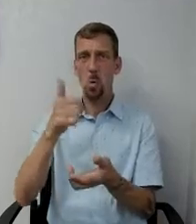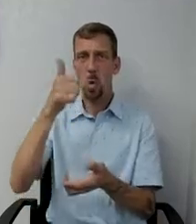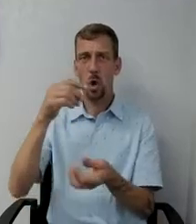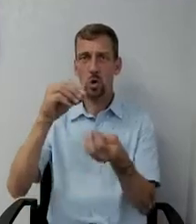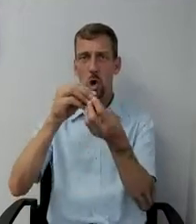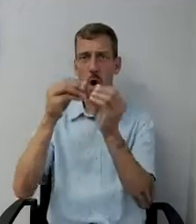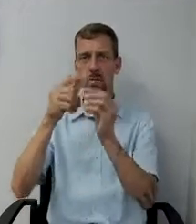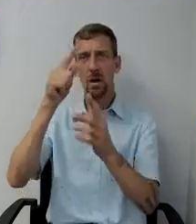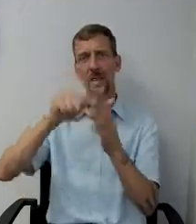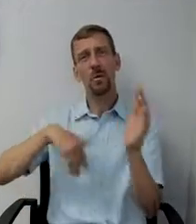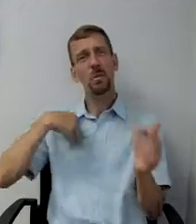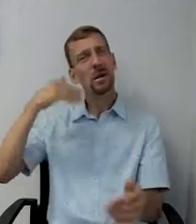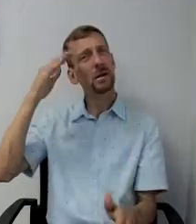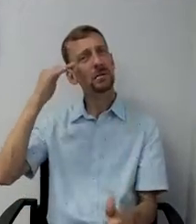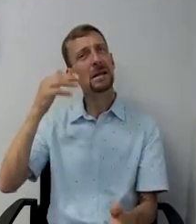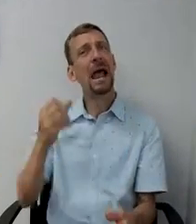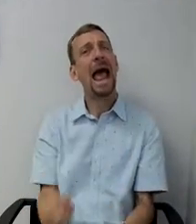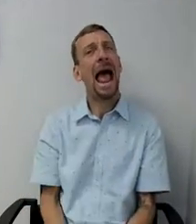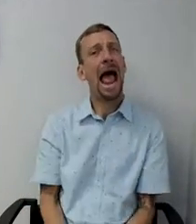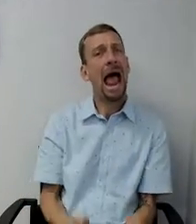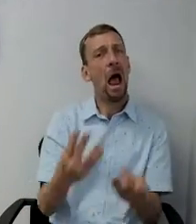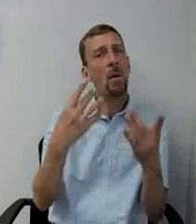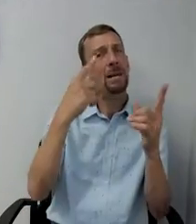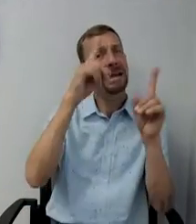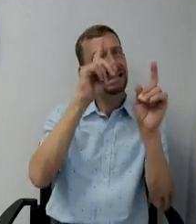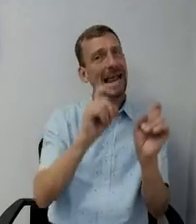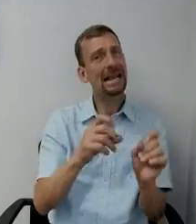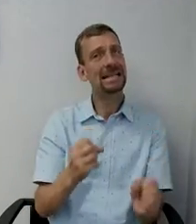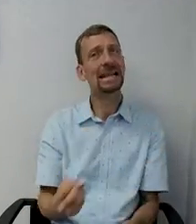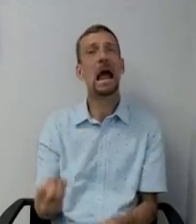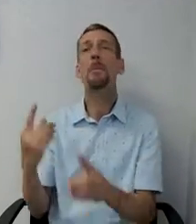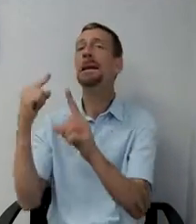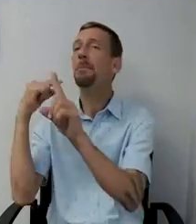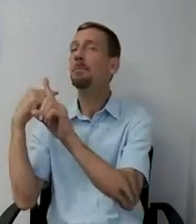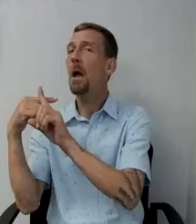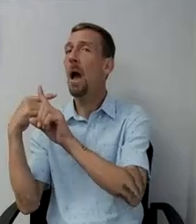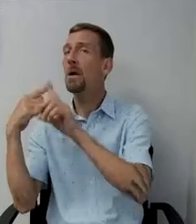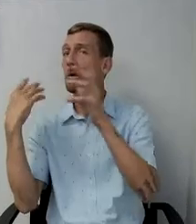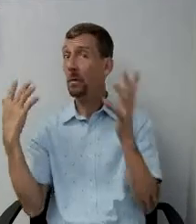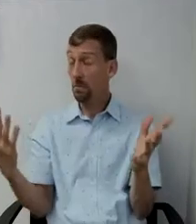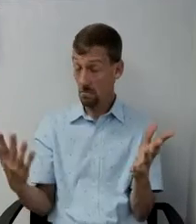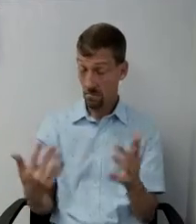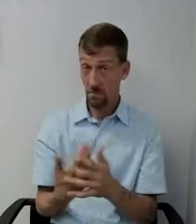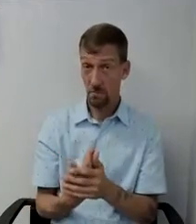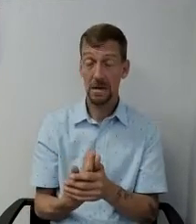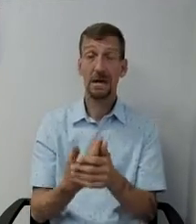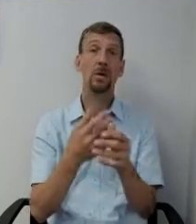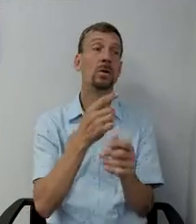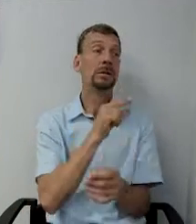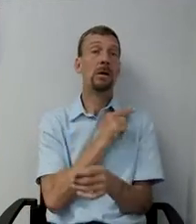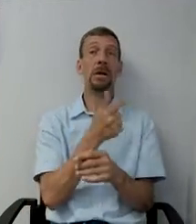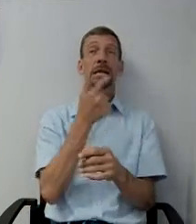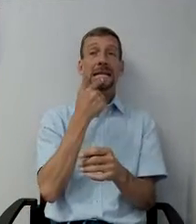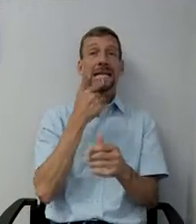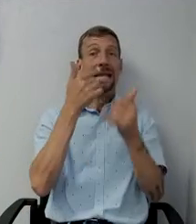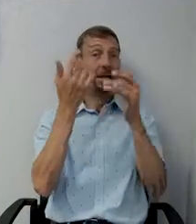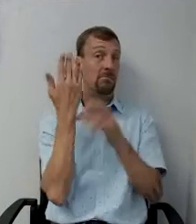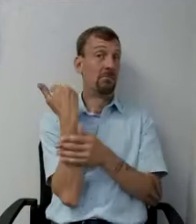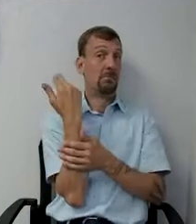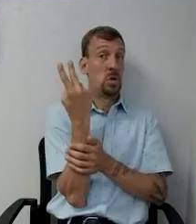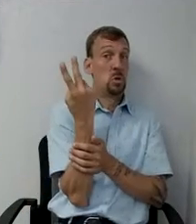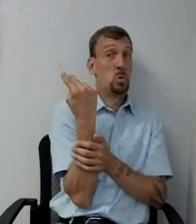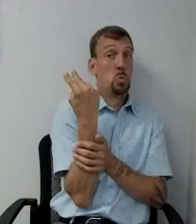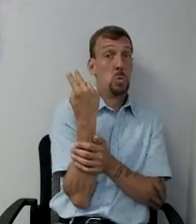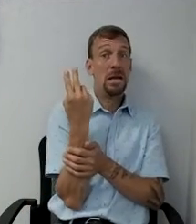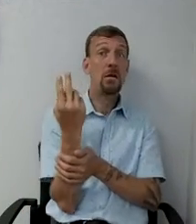we tested, and how many have tested positive? Okay, so this is as of Tuesday, so just a couple